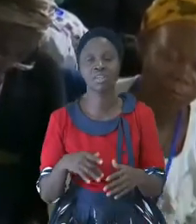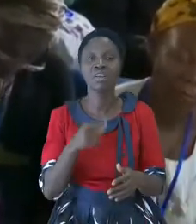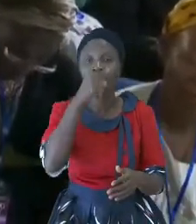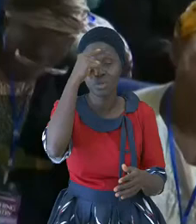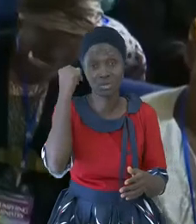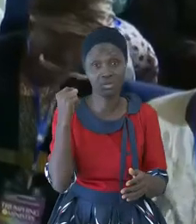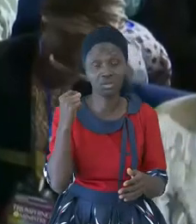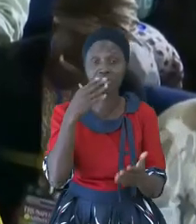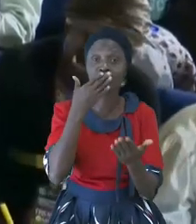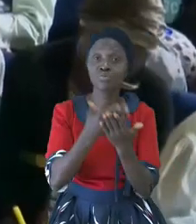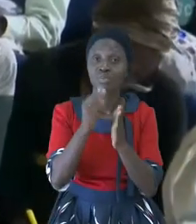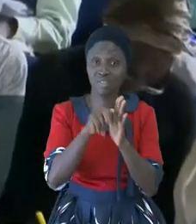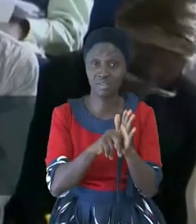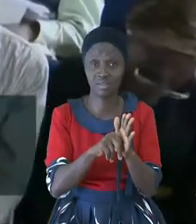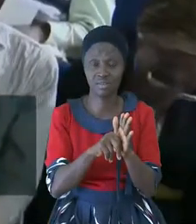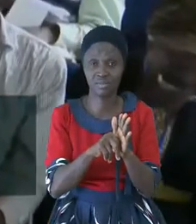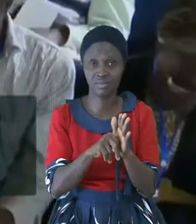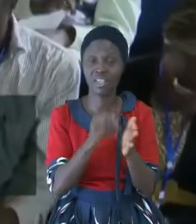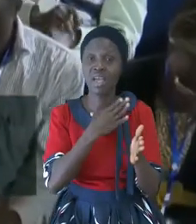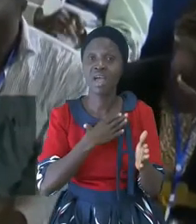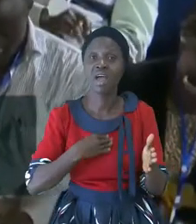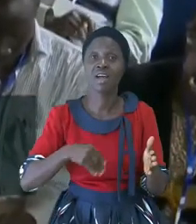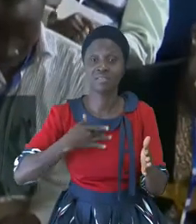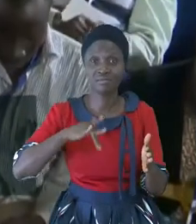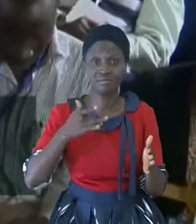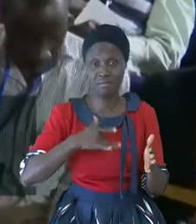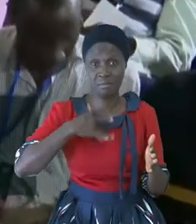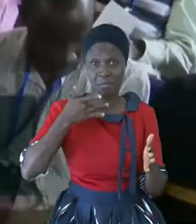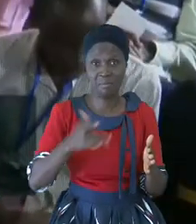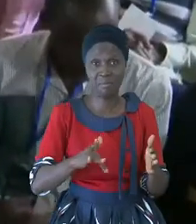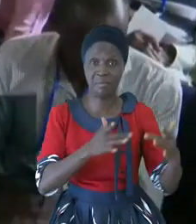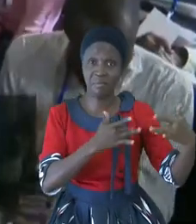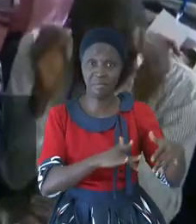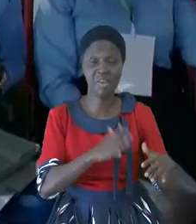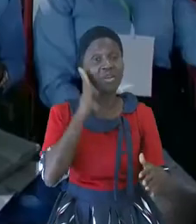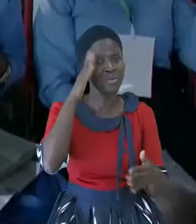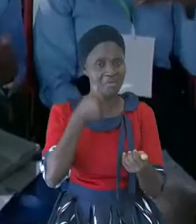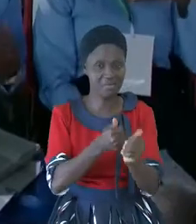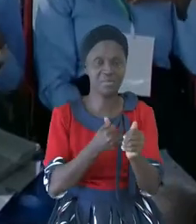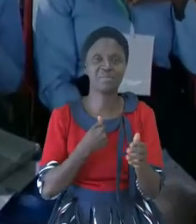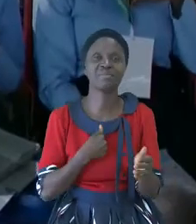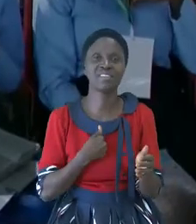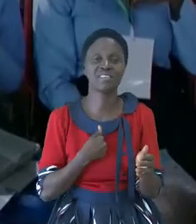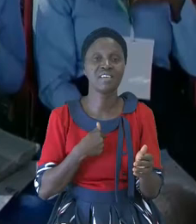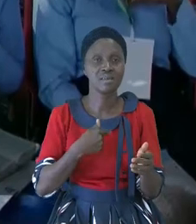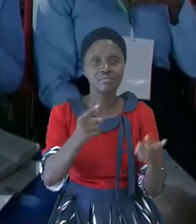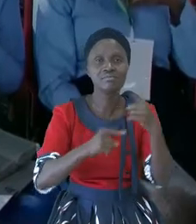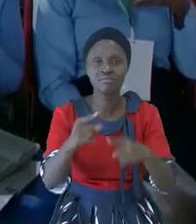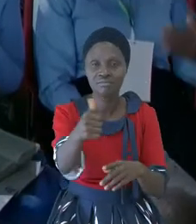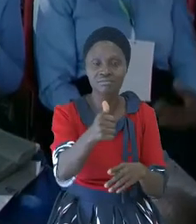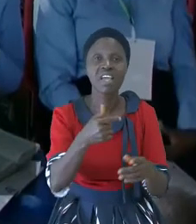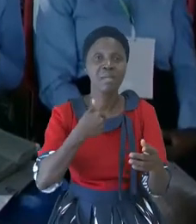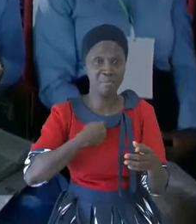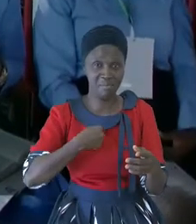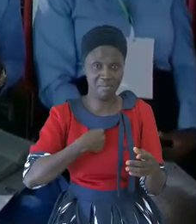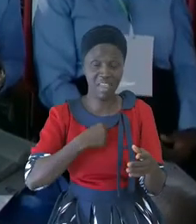Because goodness and mercy shall follow me all